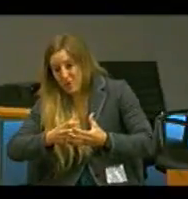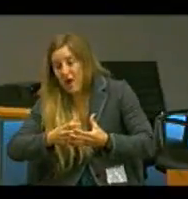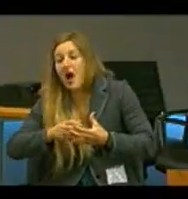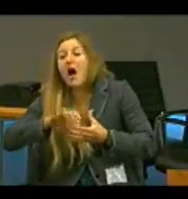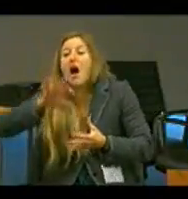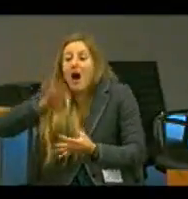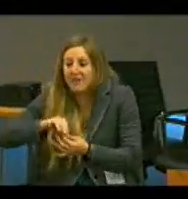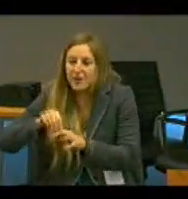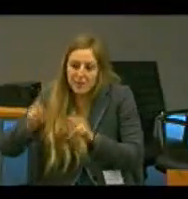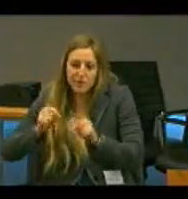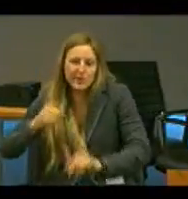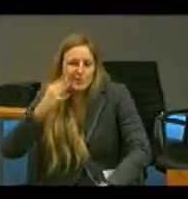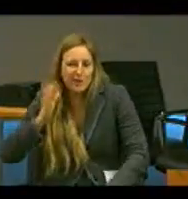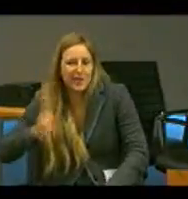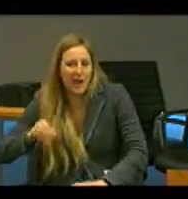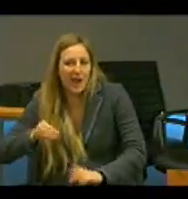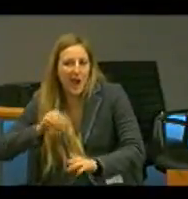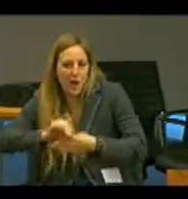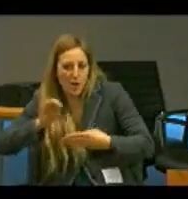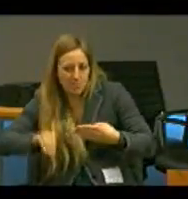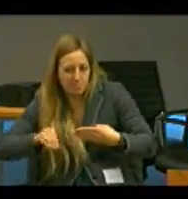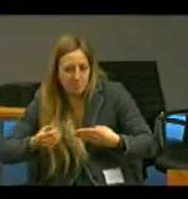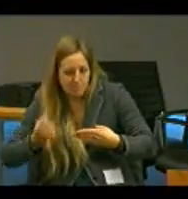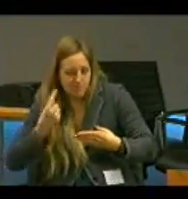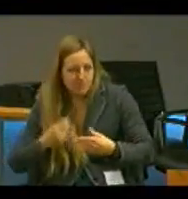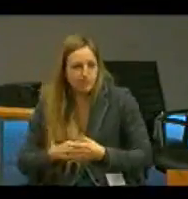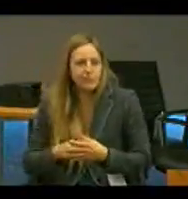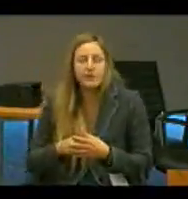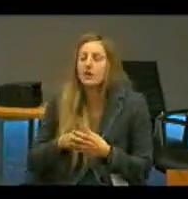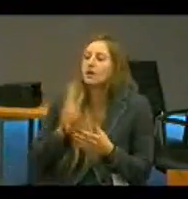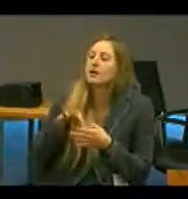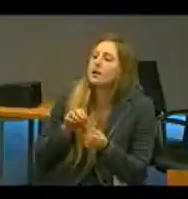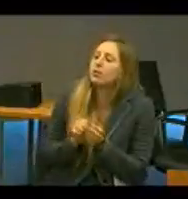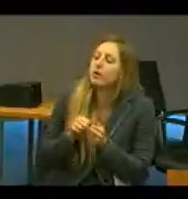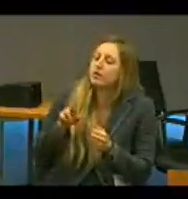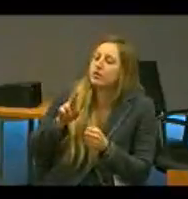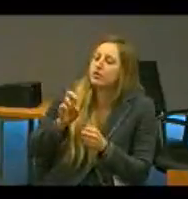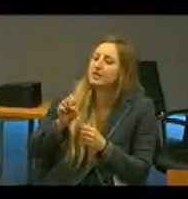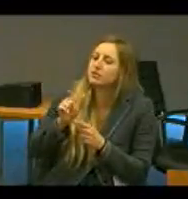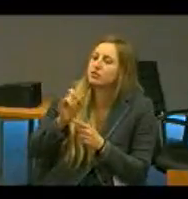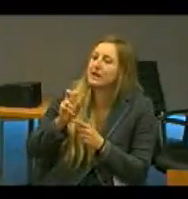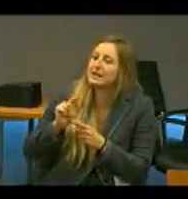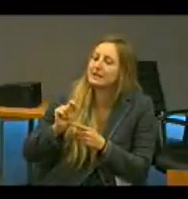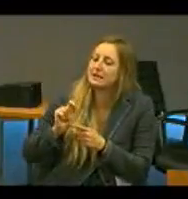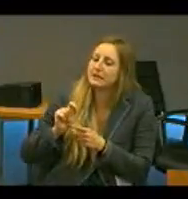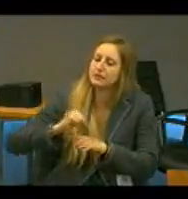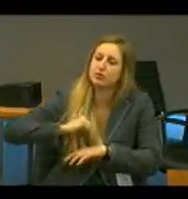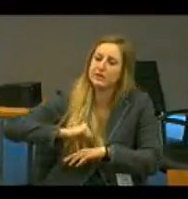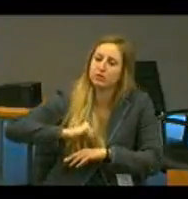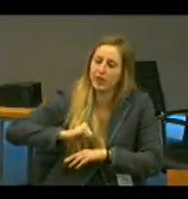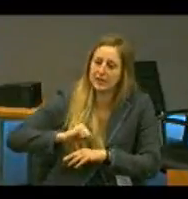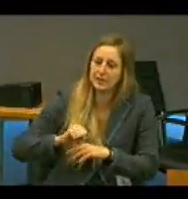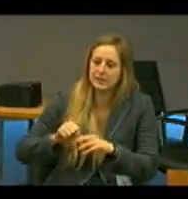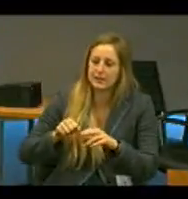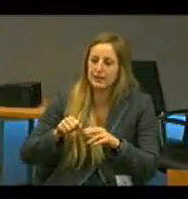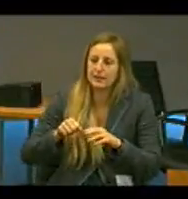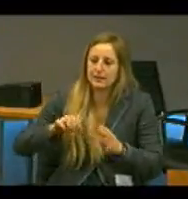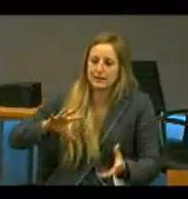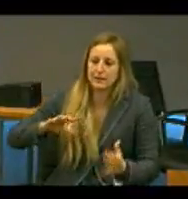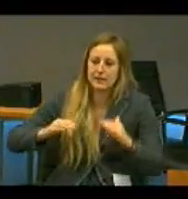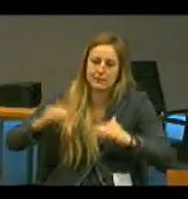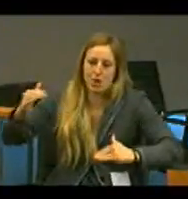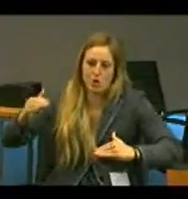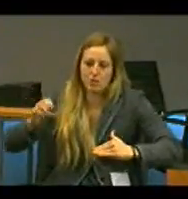experience the outcome. In the case of restraint disparities, for example, it is the states